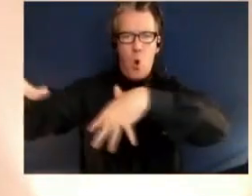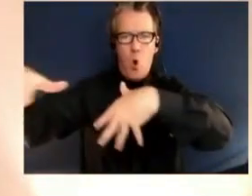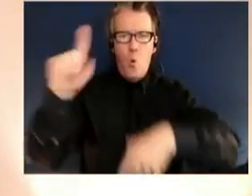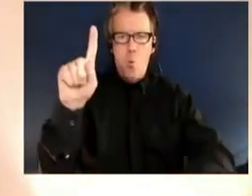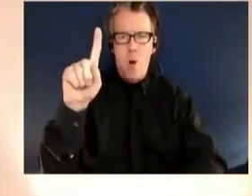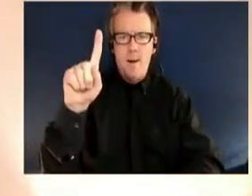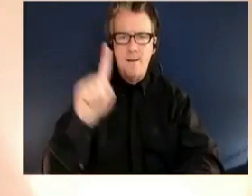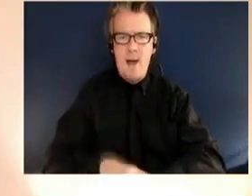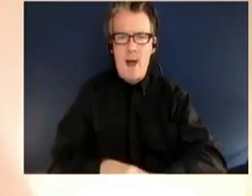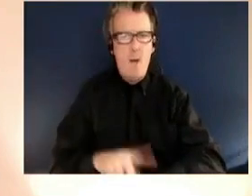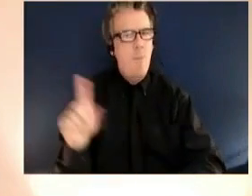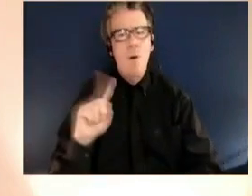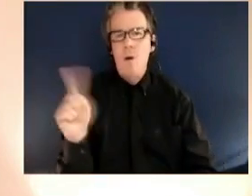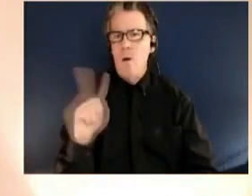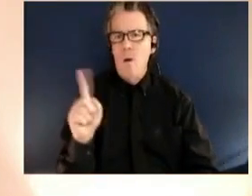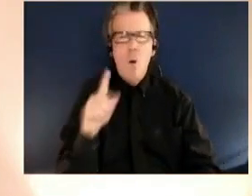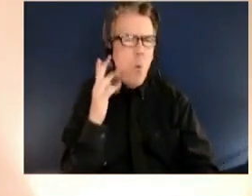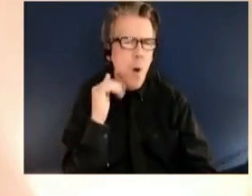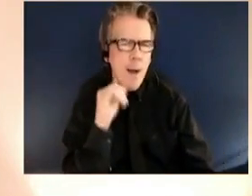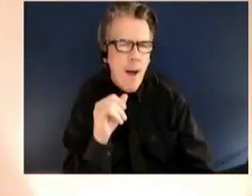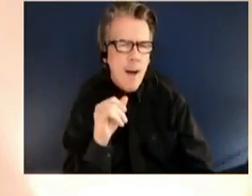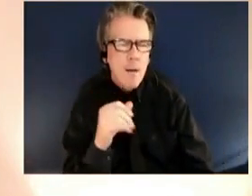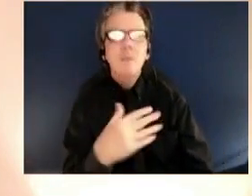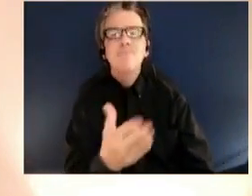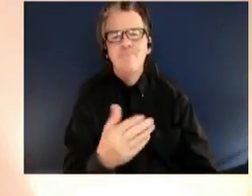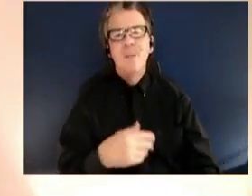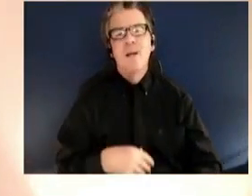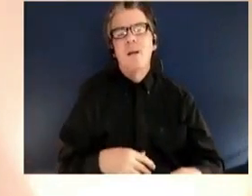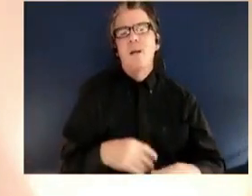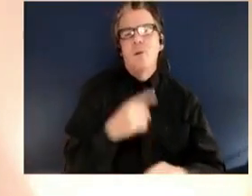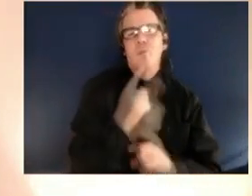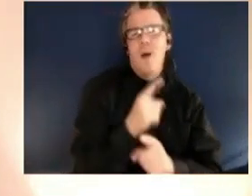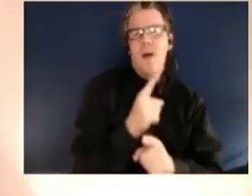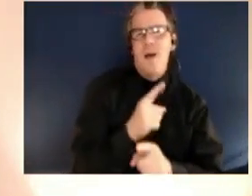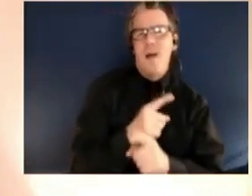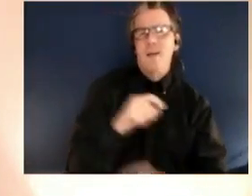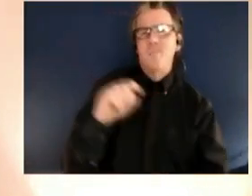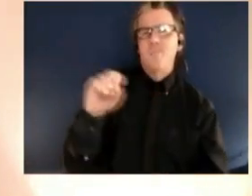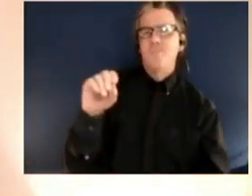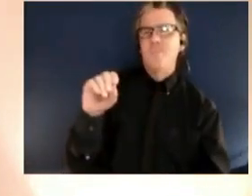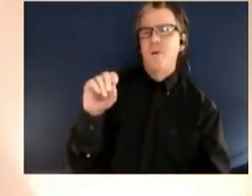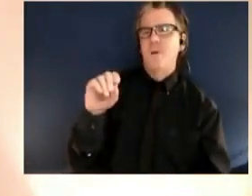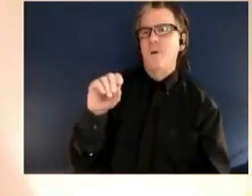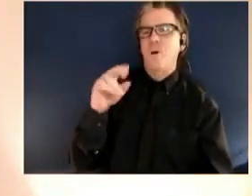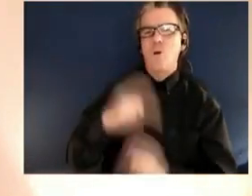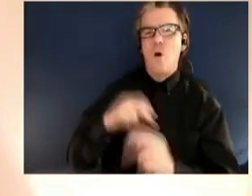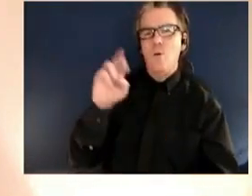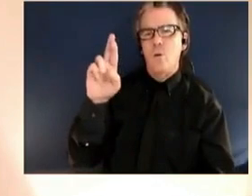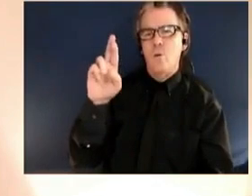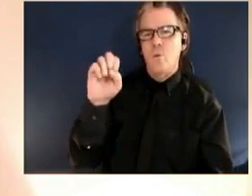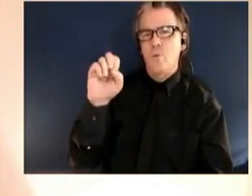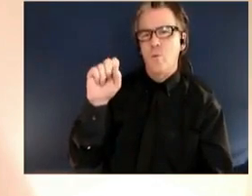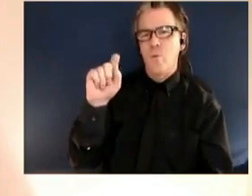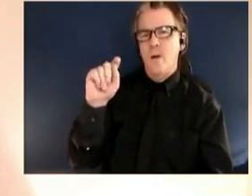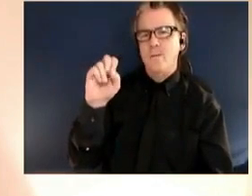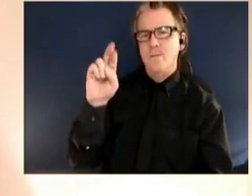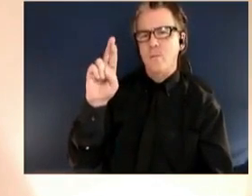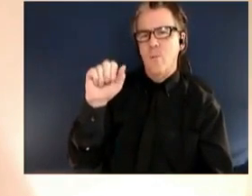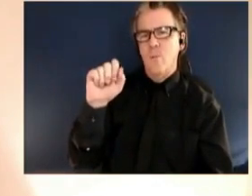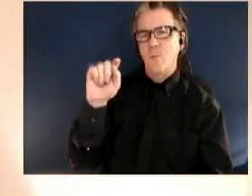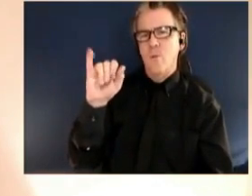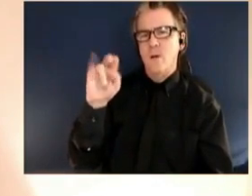restoration process is rather complex. Every electric line starts